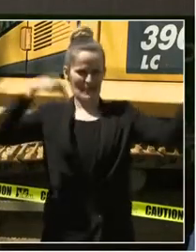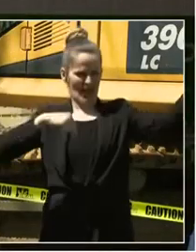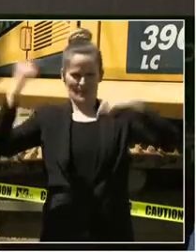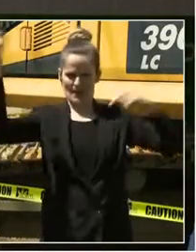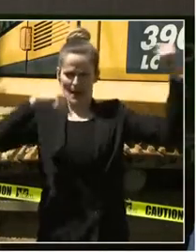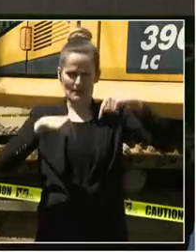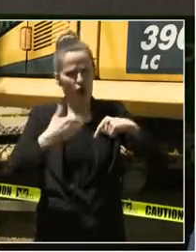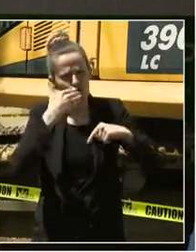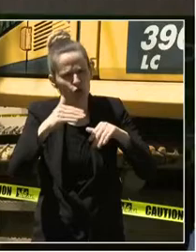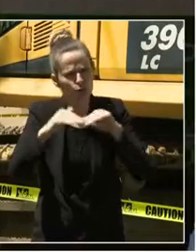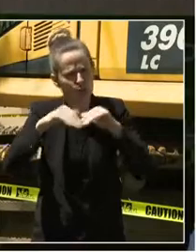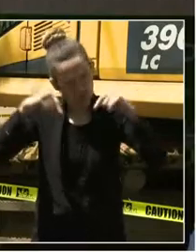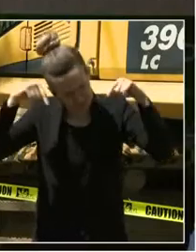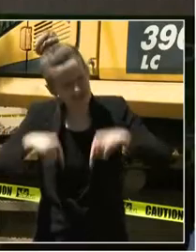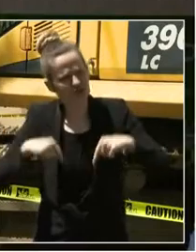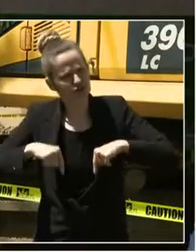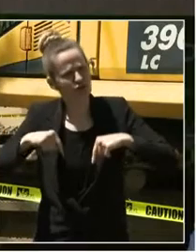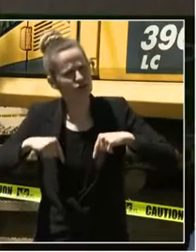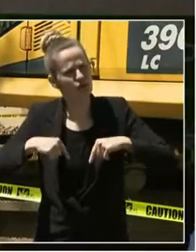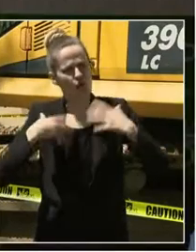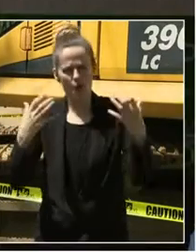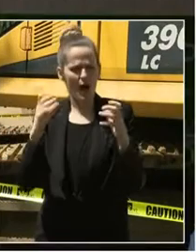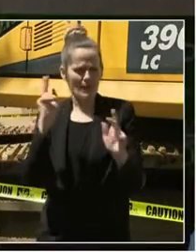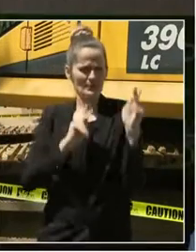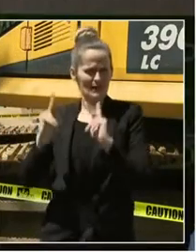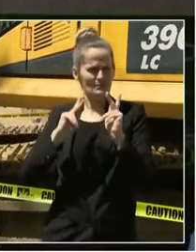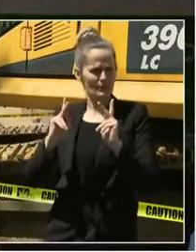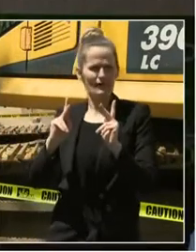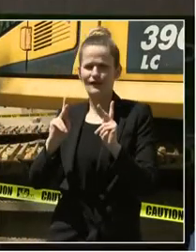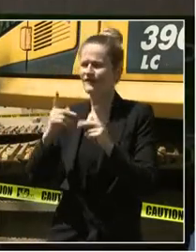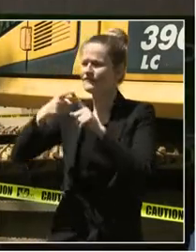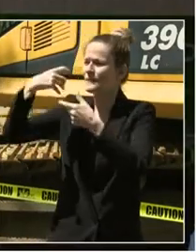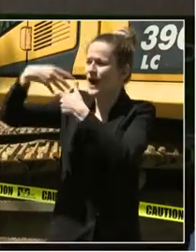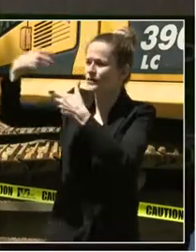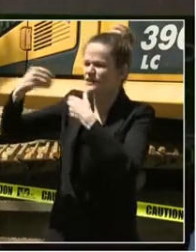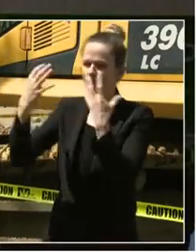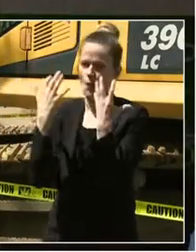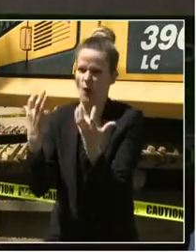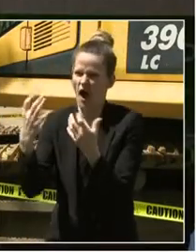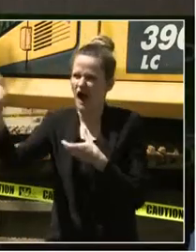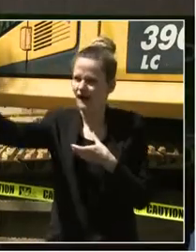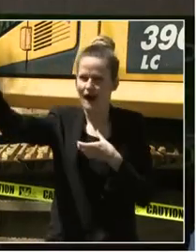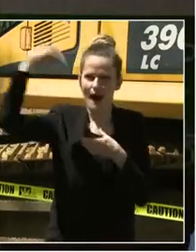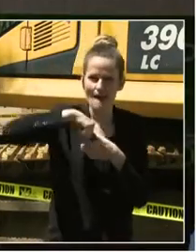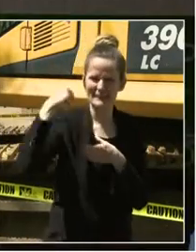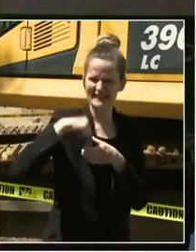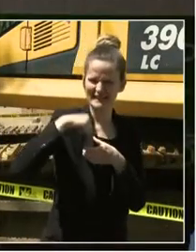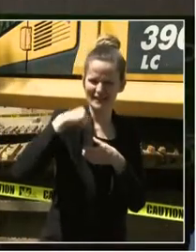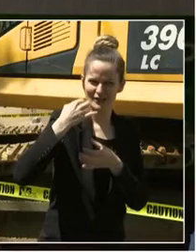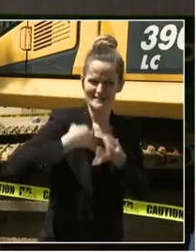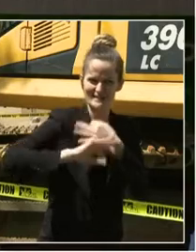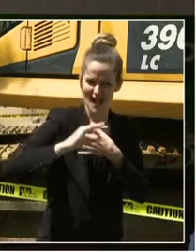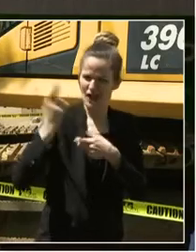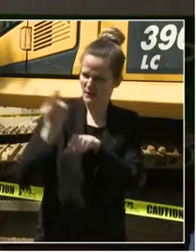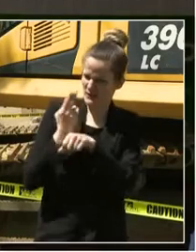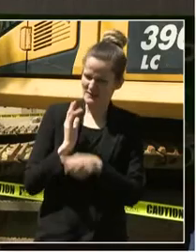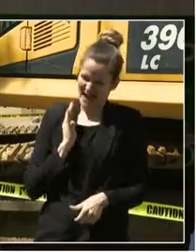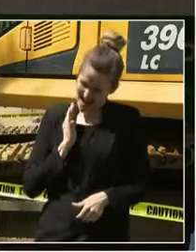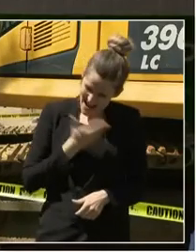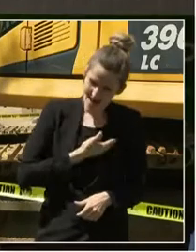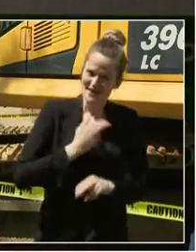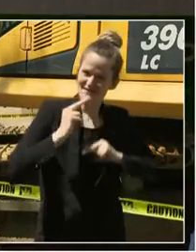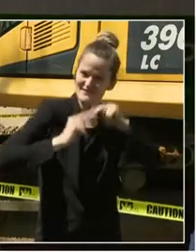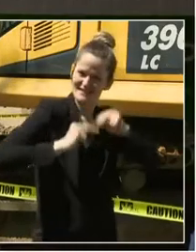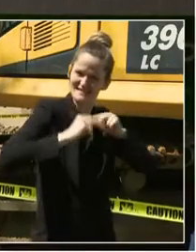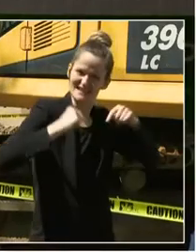the suburban areas coming into DC to use our fields, parks, and playgrounds.